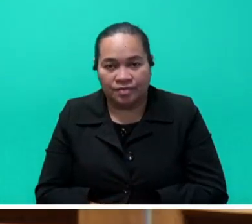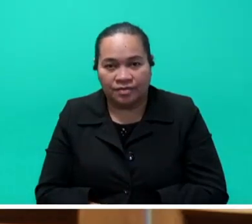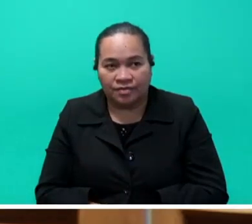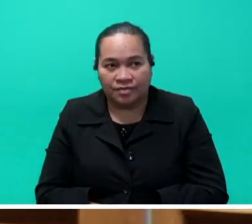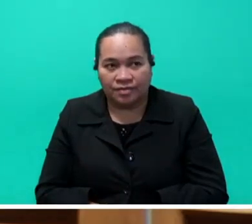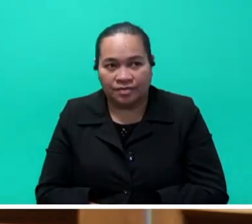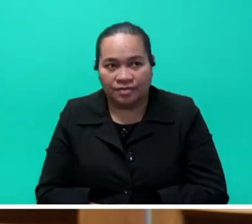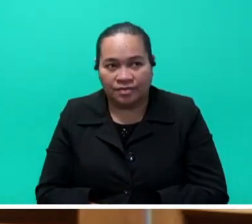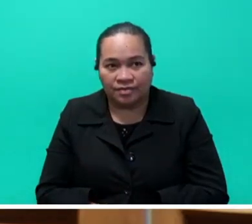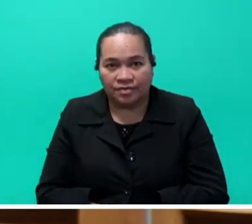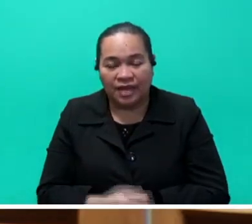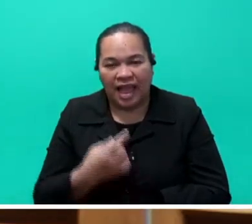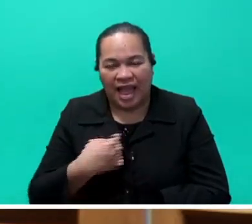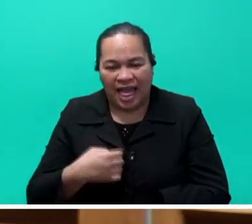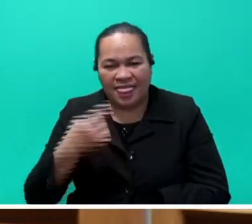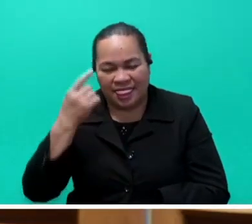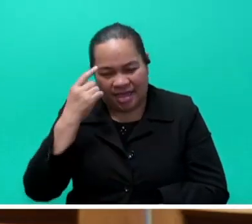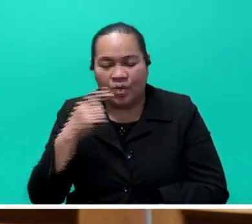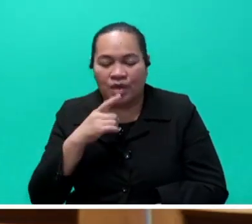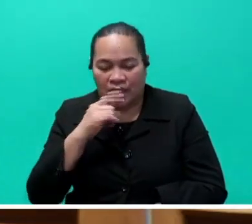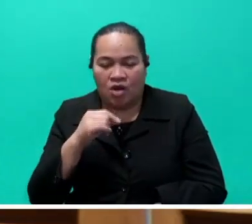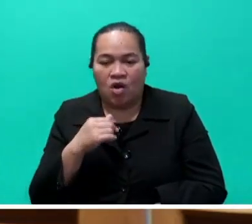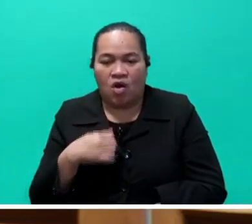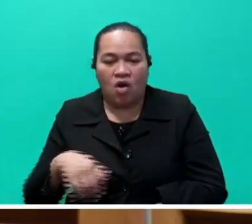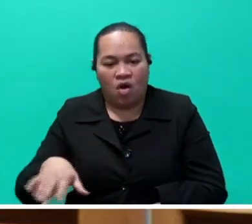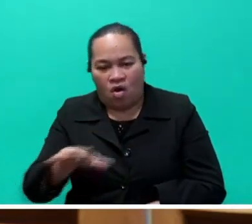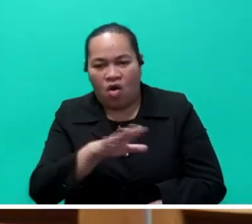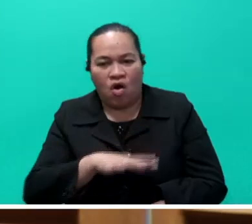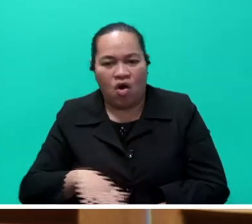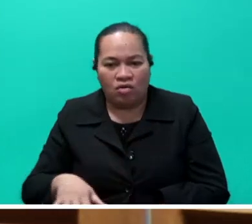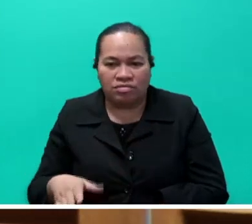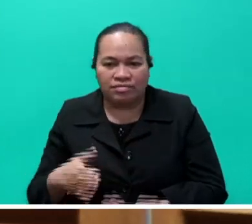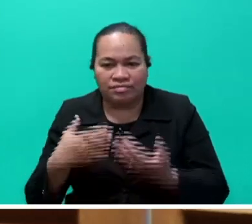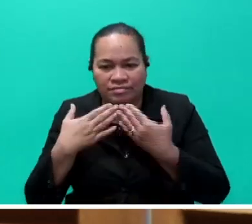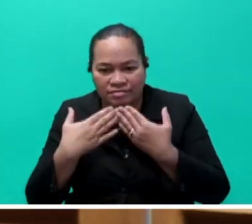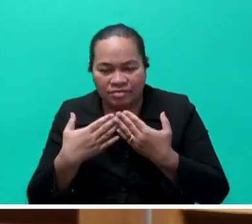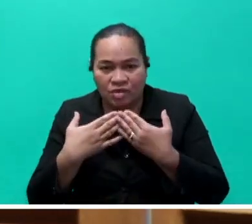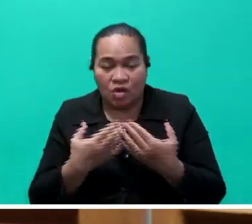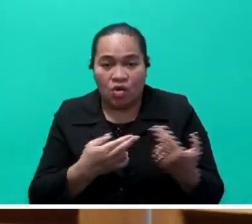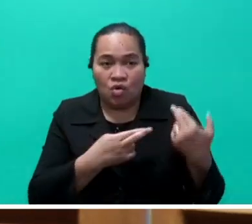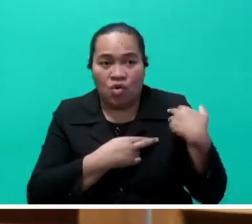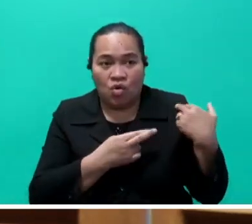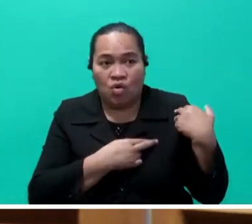I think, Mr. Speaker, sir, we can all acknowledge and appreciate the role that